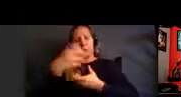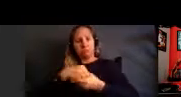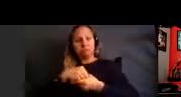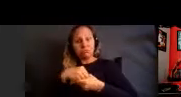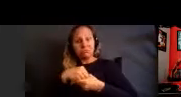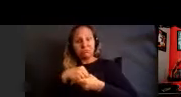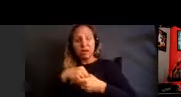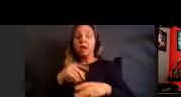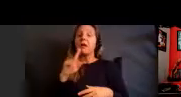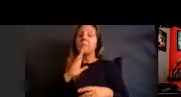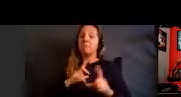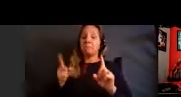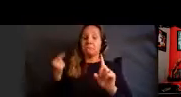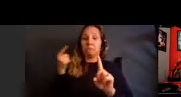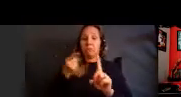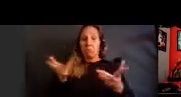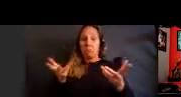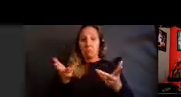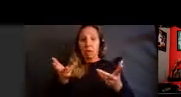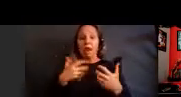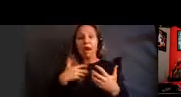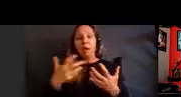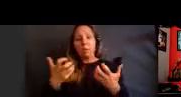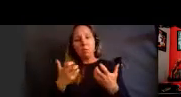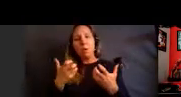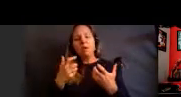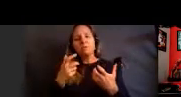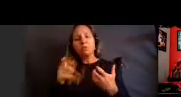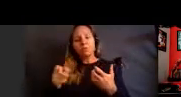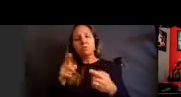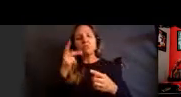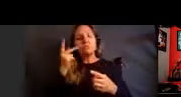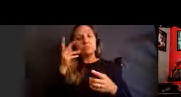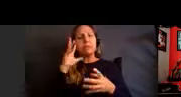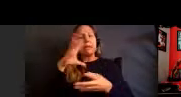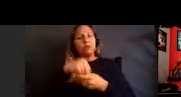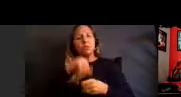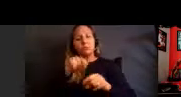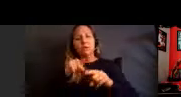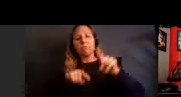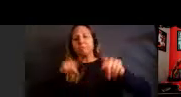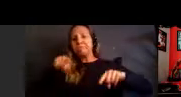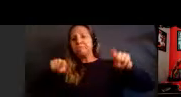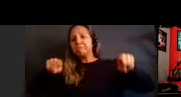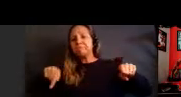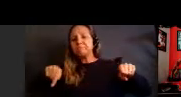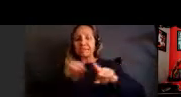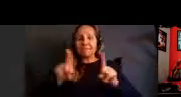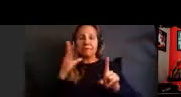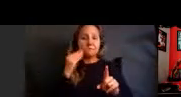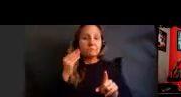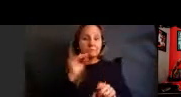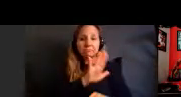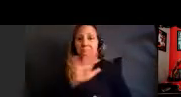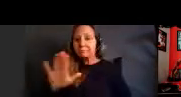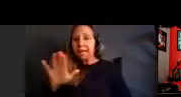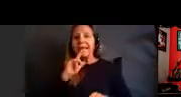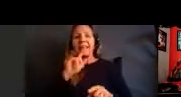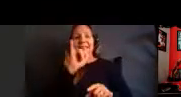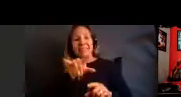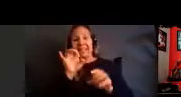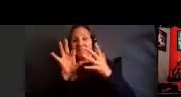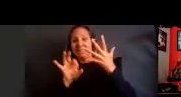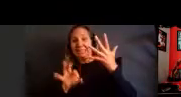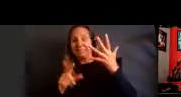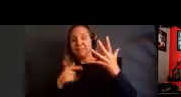goal is that we're going to be able to do this for a wide variety of different people. And these are sort of the tips I've gathered along the way that make it